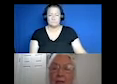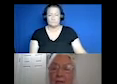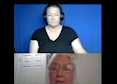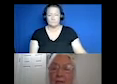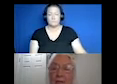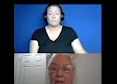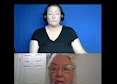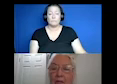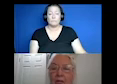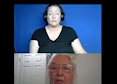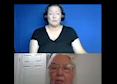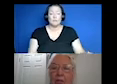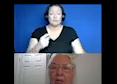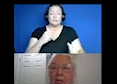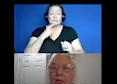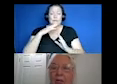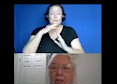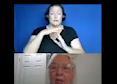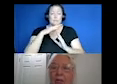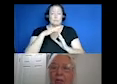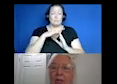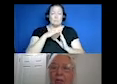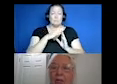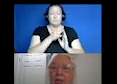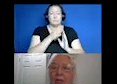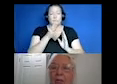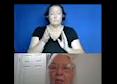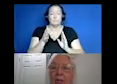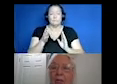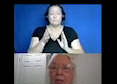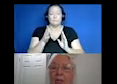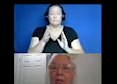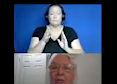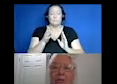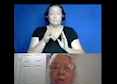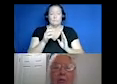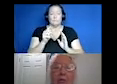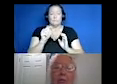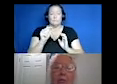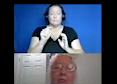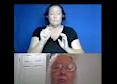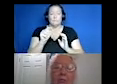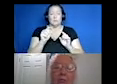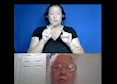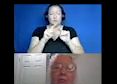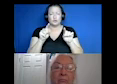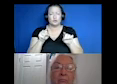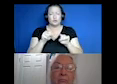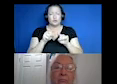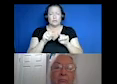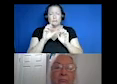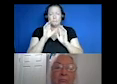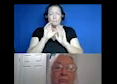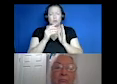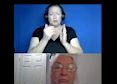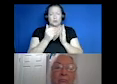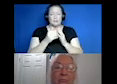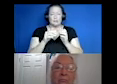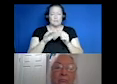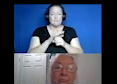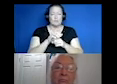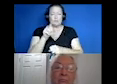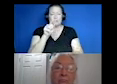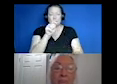Right at the top next to, there's like a little screen looking thing next to the full circle